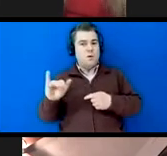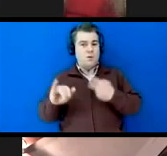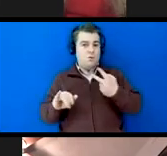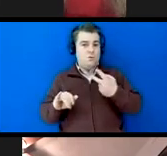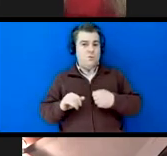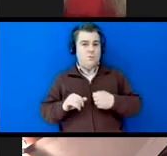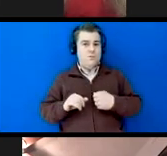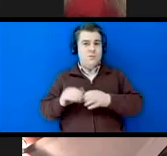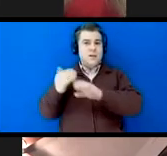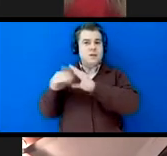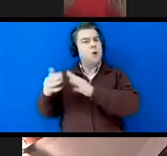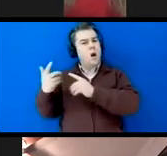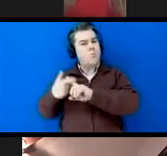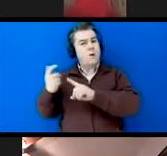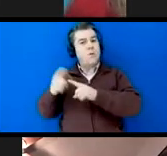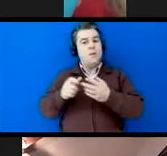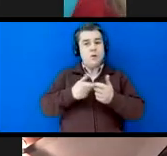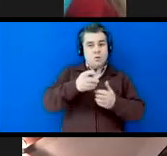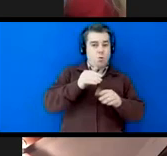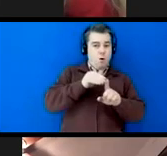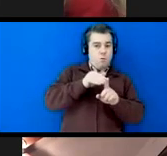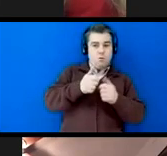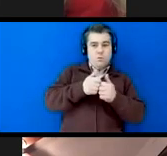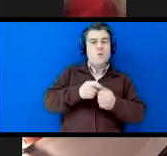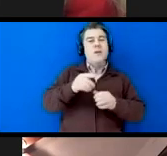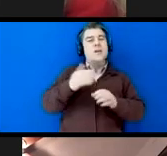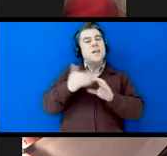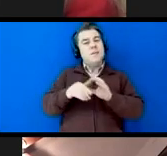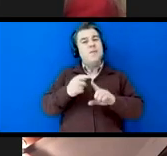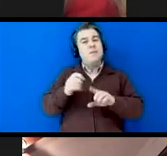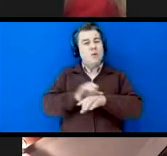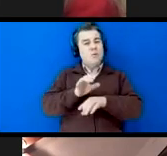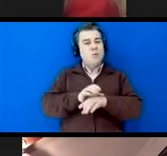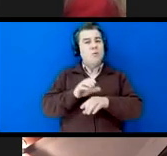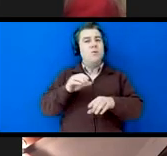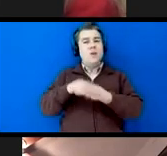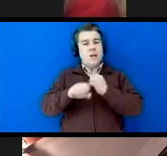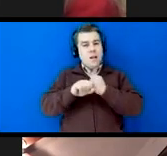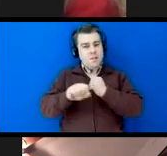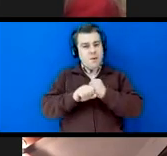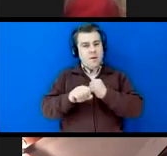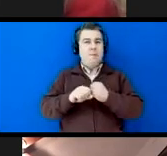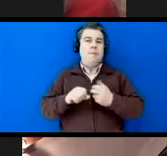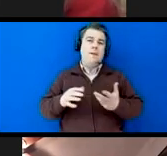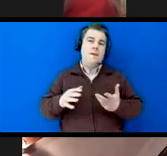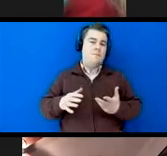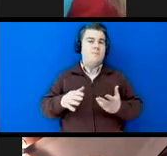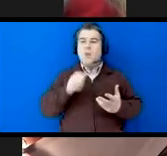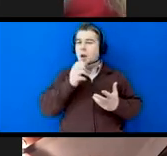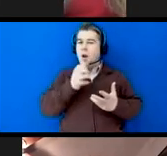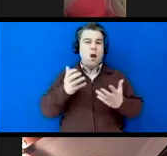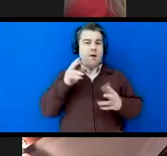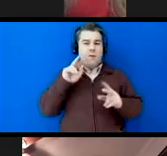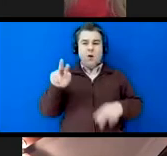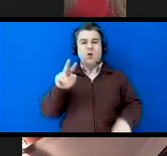reason we do that is that generally emails from a computer in a campaign have about a 13% to